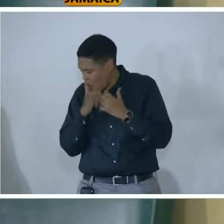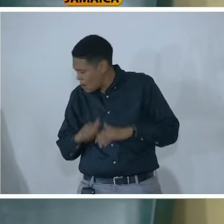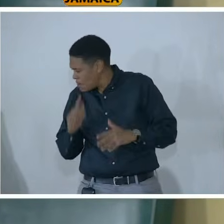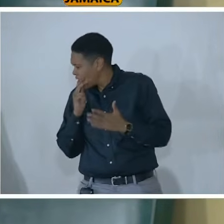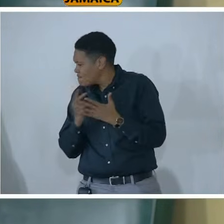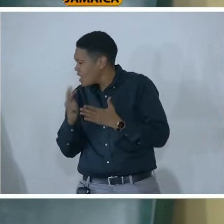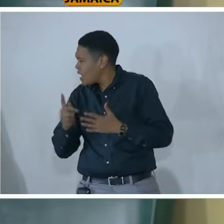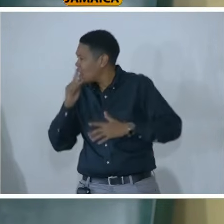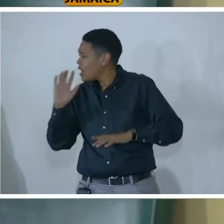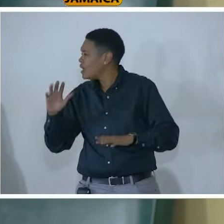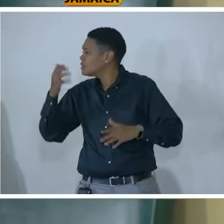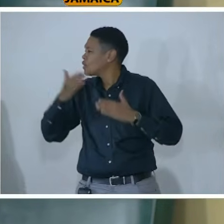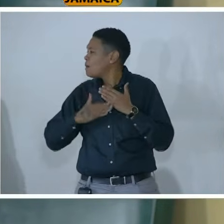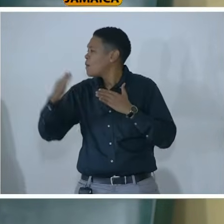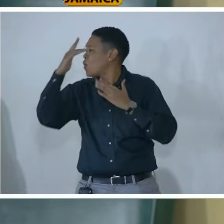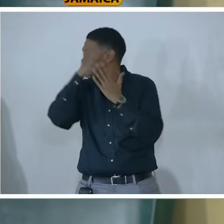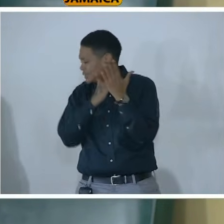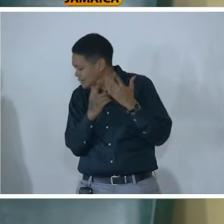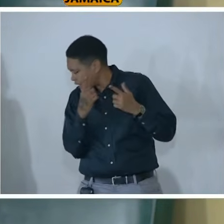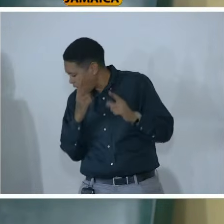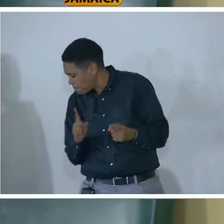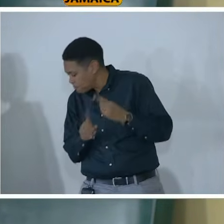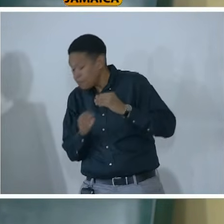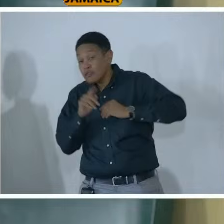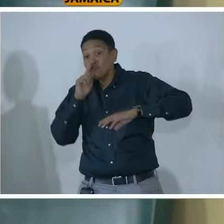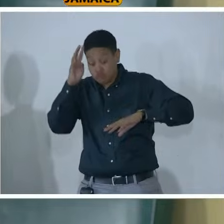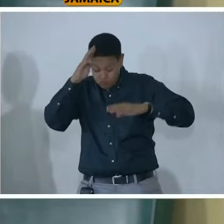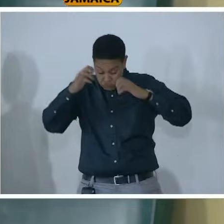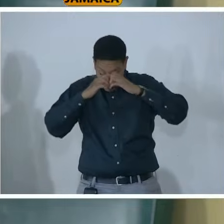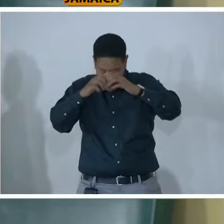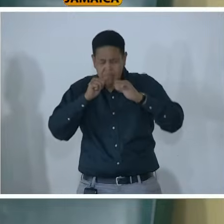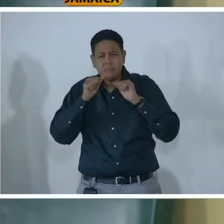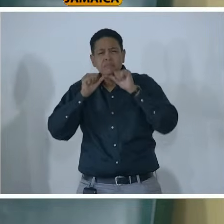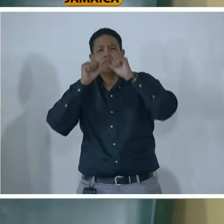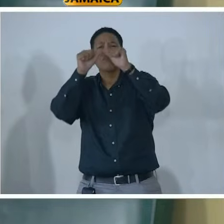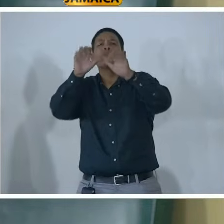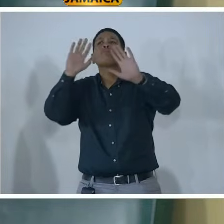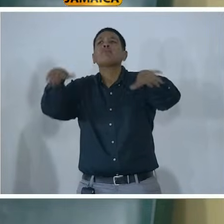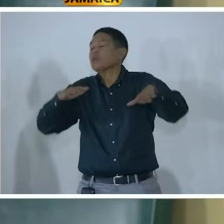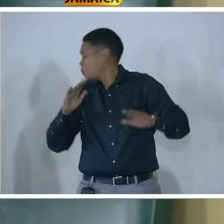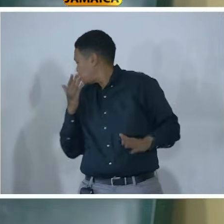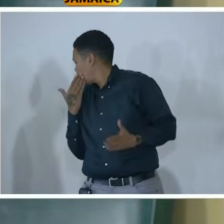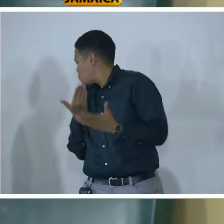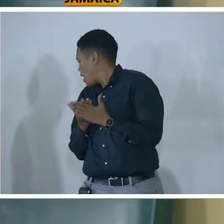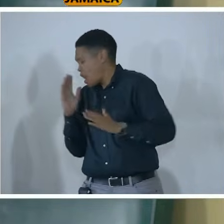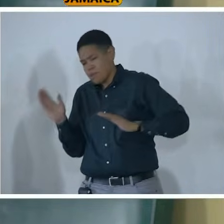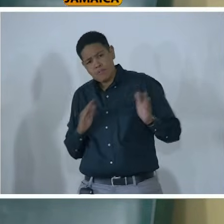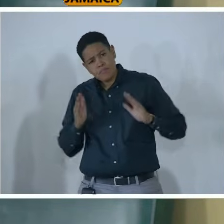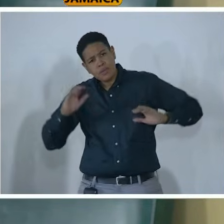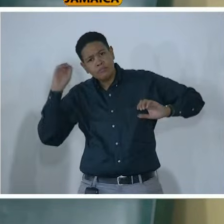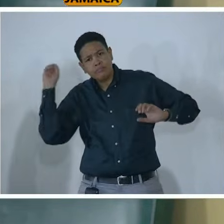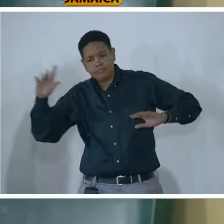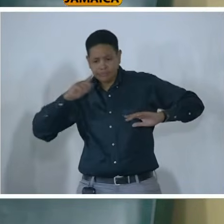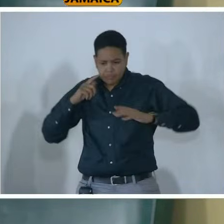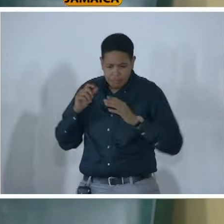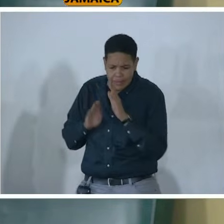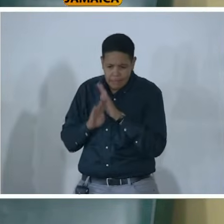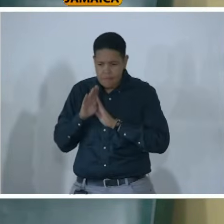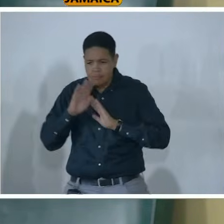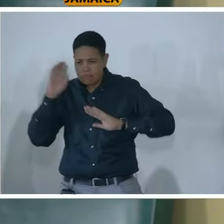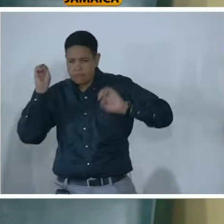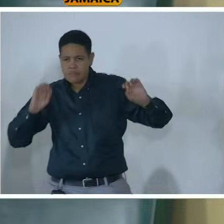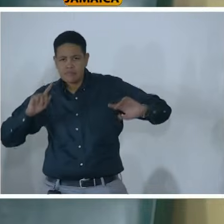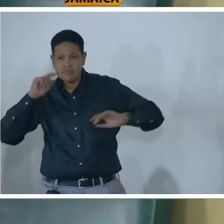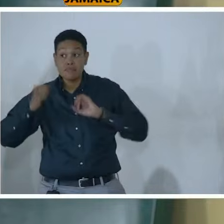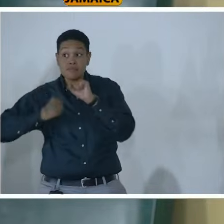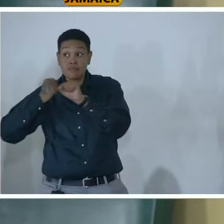failures post-listing, and create a sustained, well-prepared issuer development pipeline for